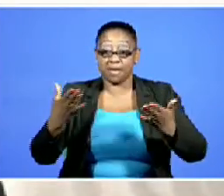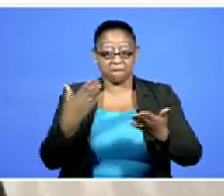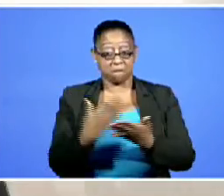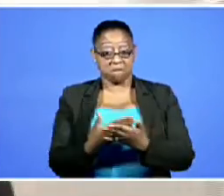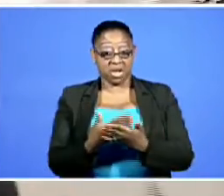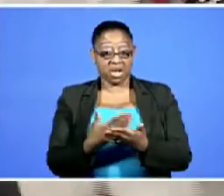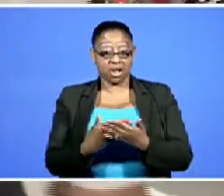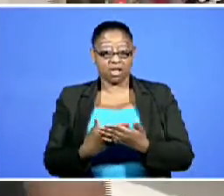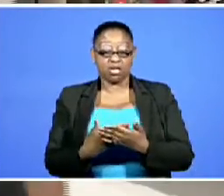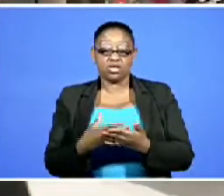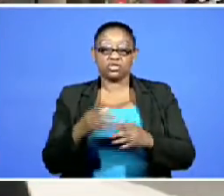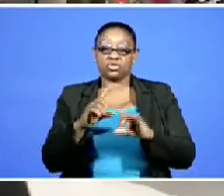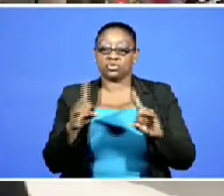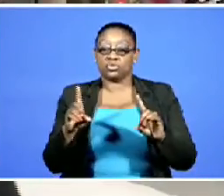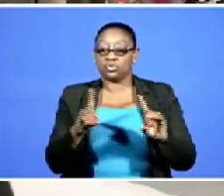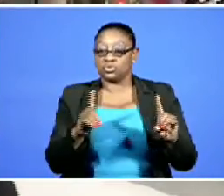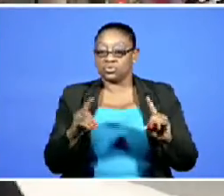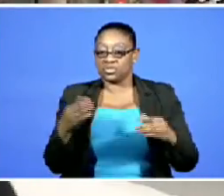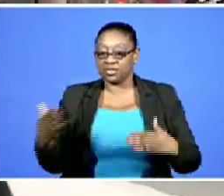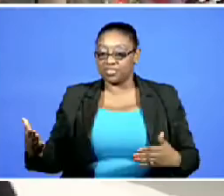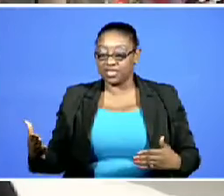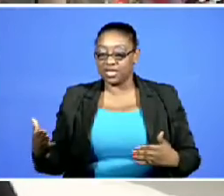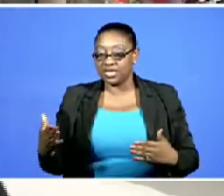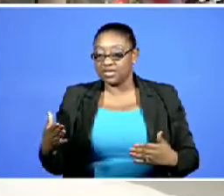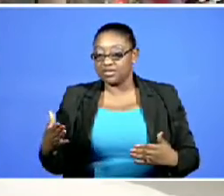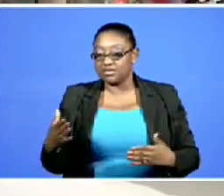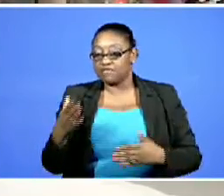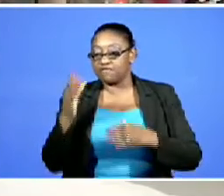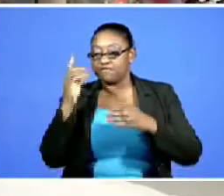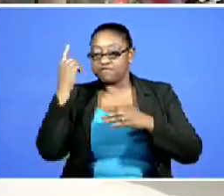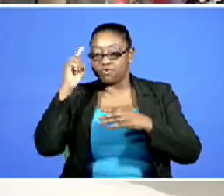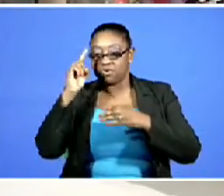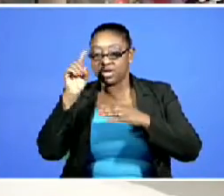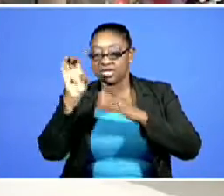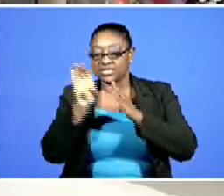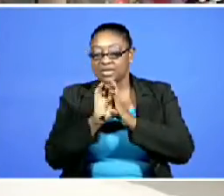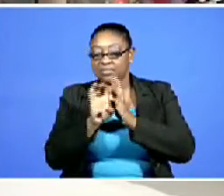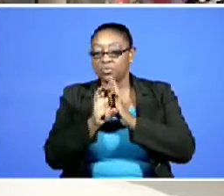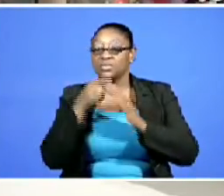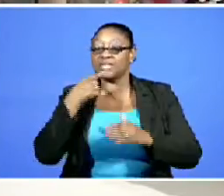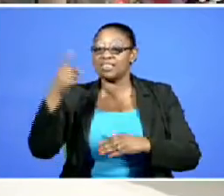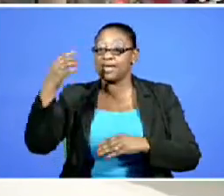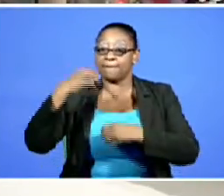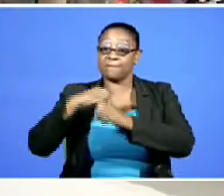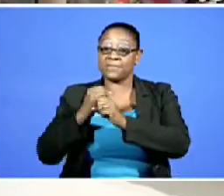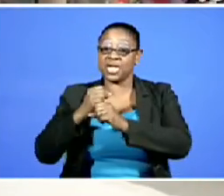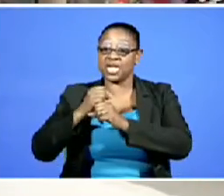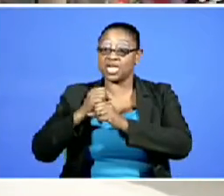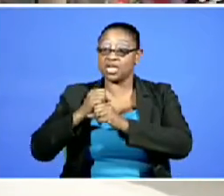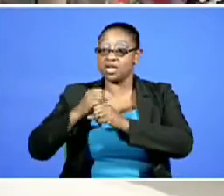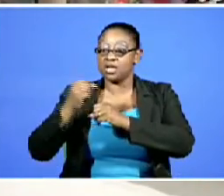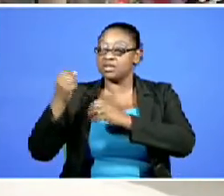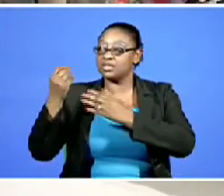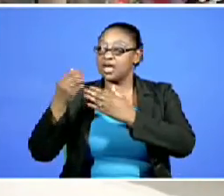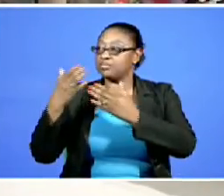do somewhere on the property. So that's, say, for example, we're commissioning somebody to make a large sculpture for the